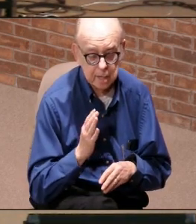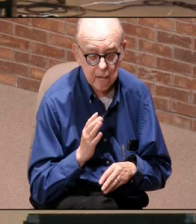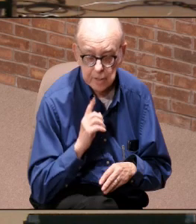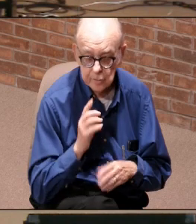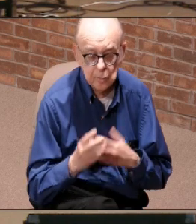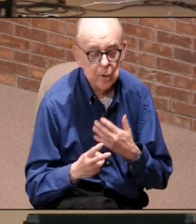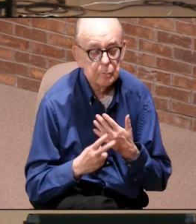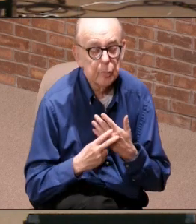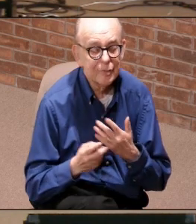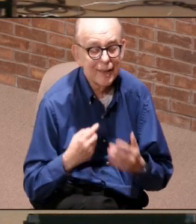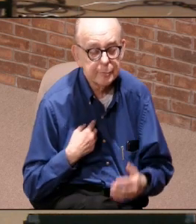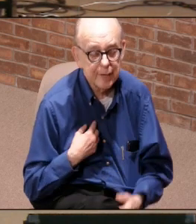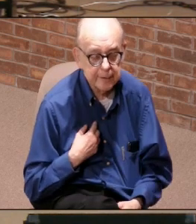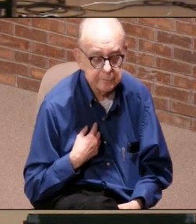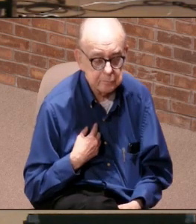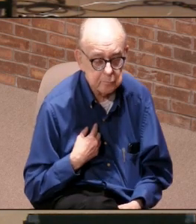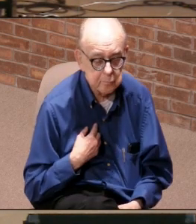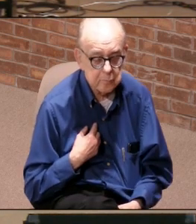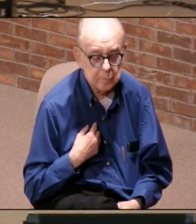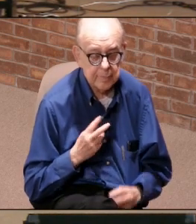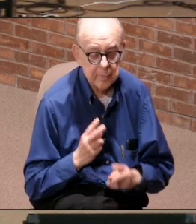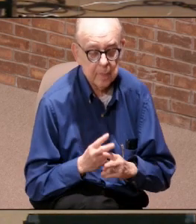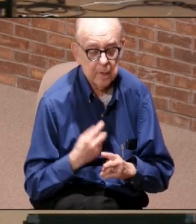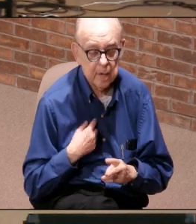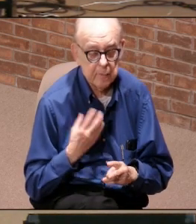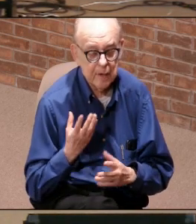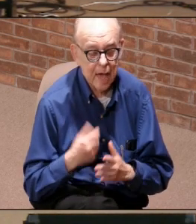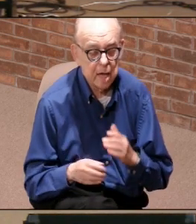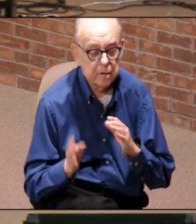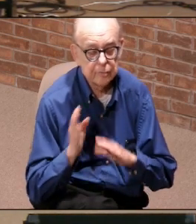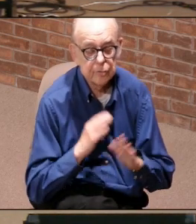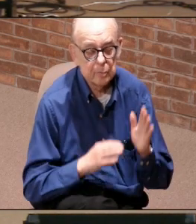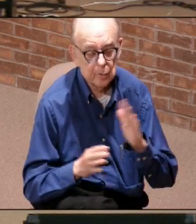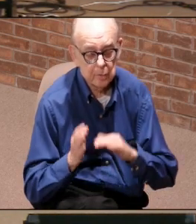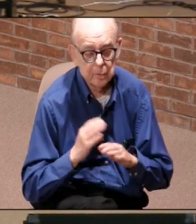me and to keep me out of trouble,